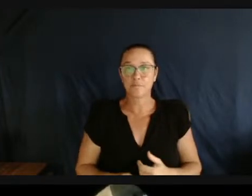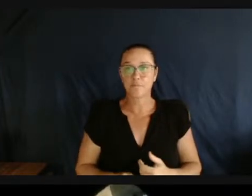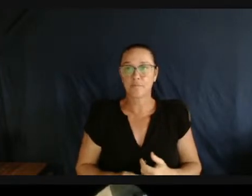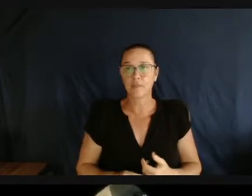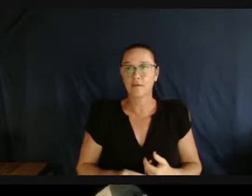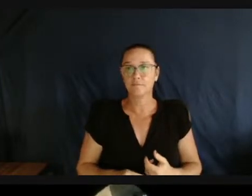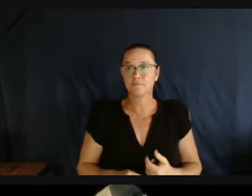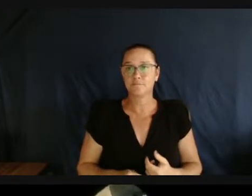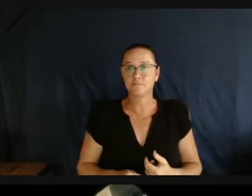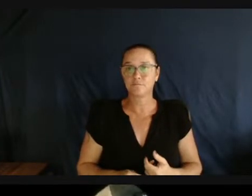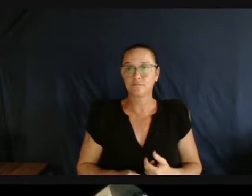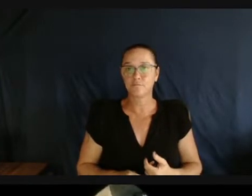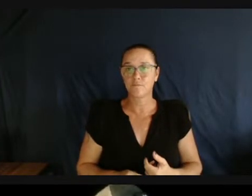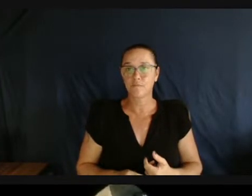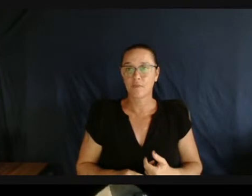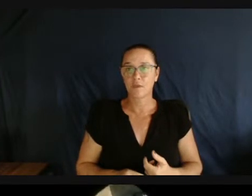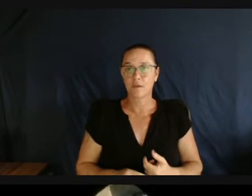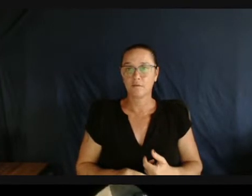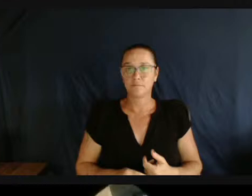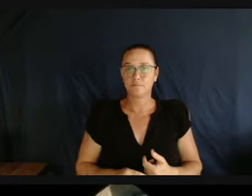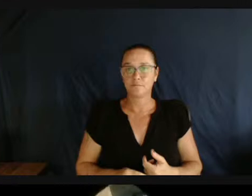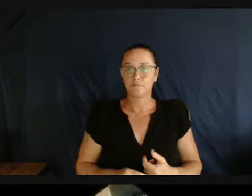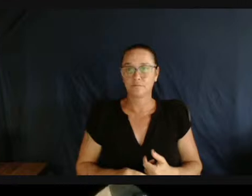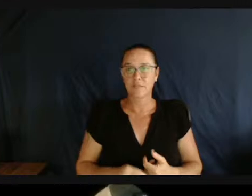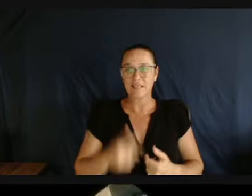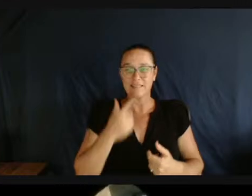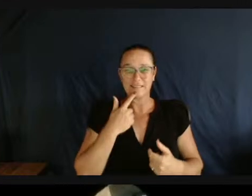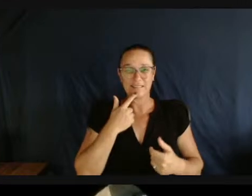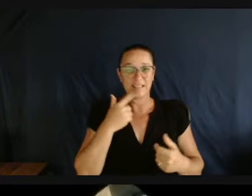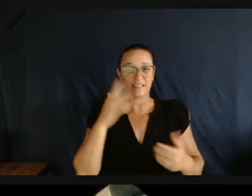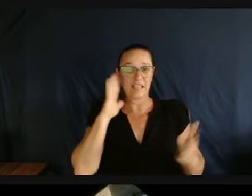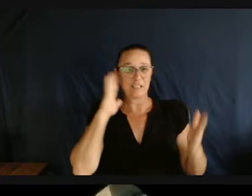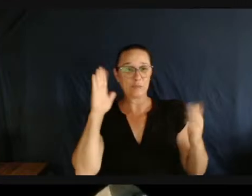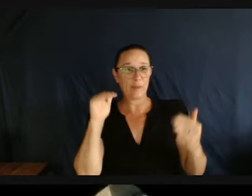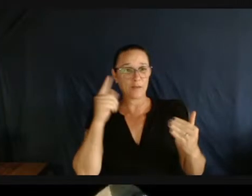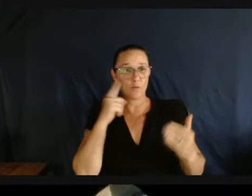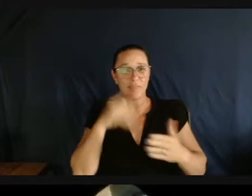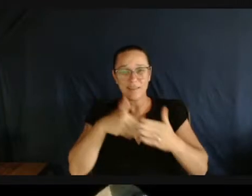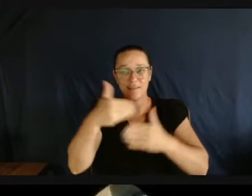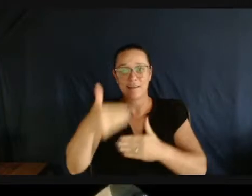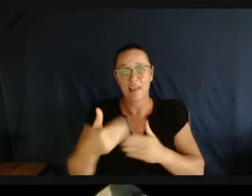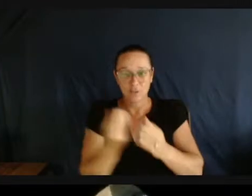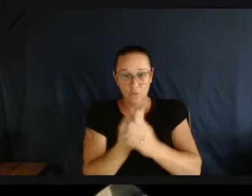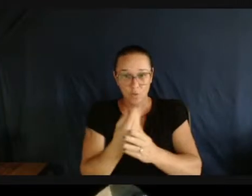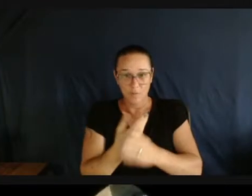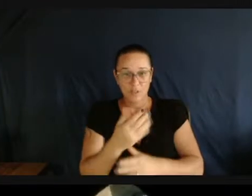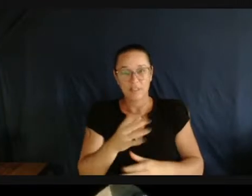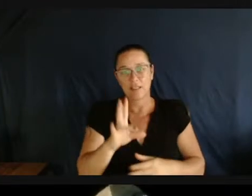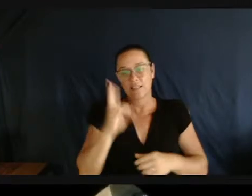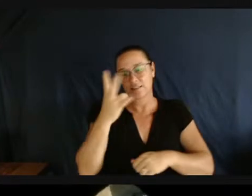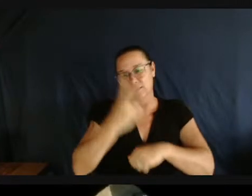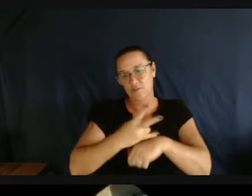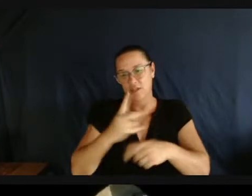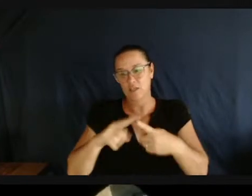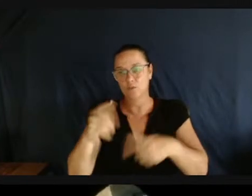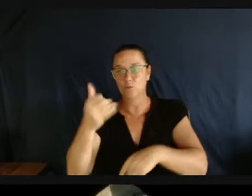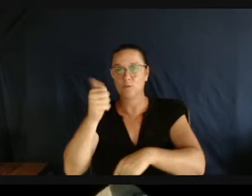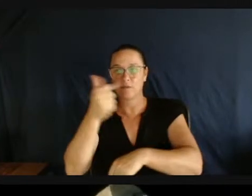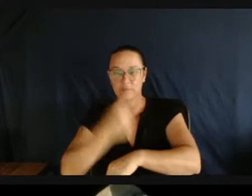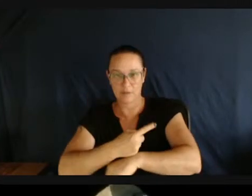actually puts out the expectation for the next window of time, 7 to 10 days from now, for it to